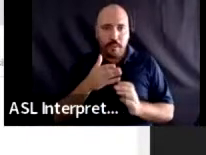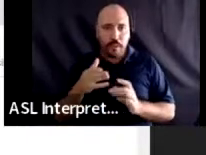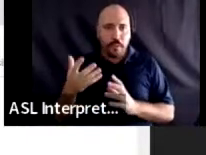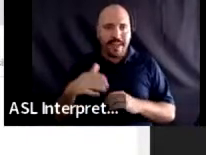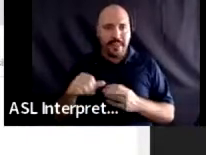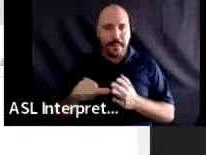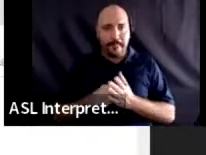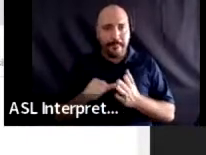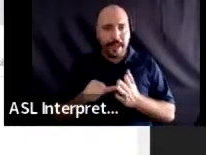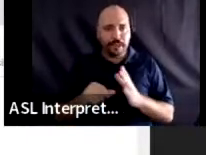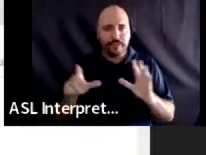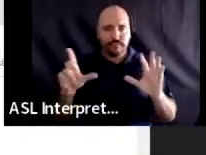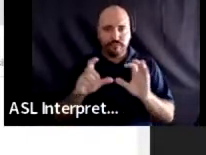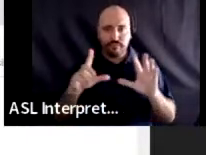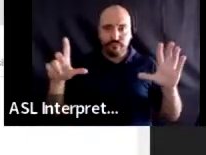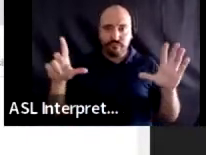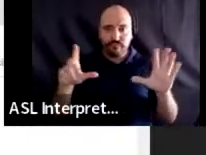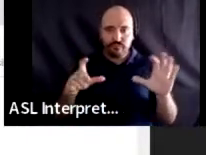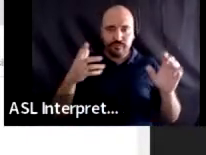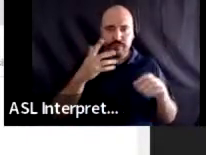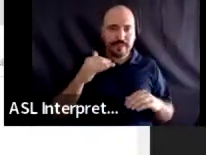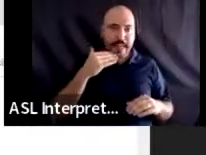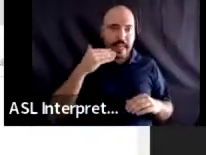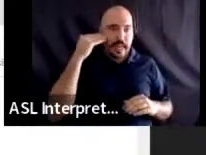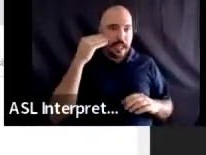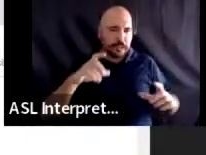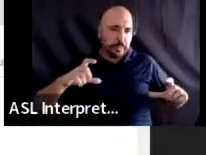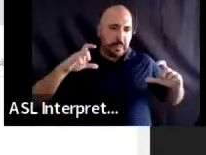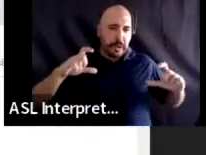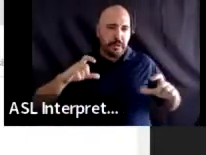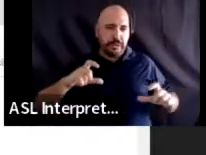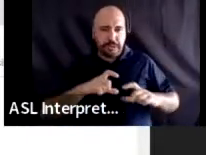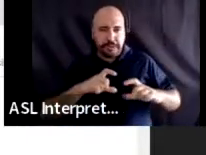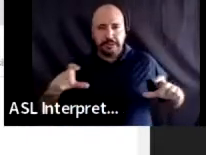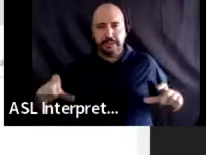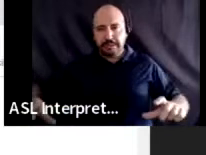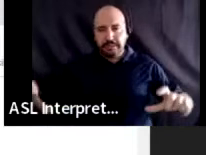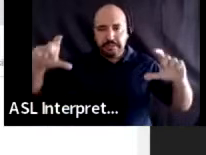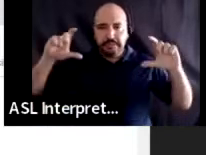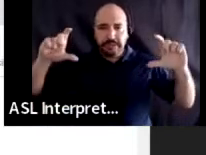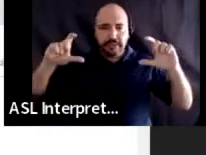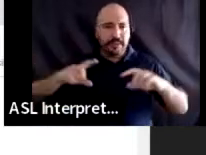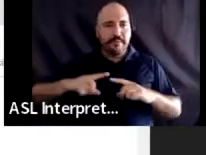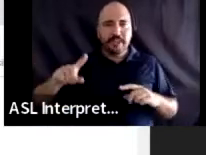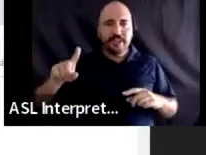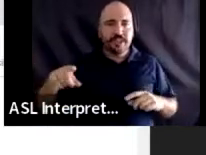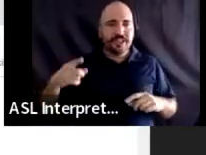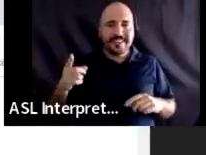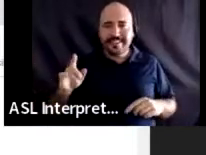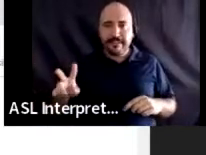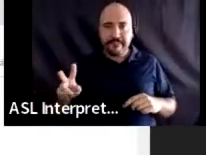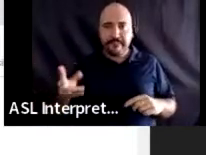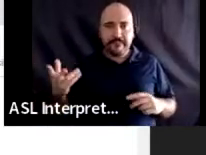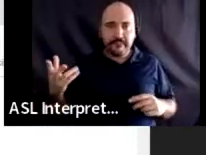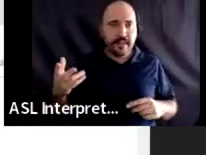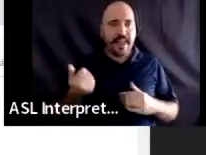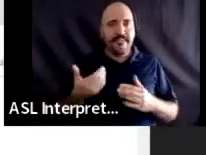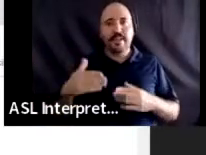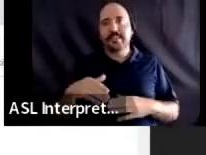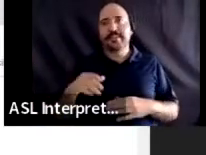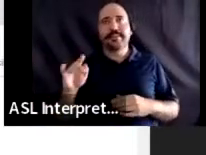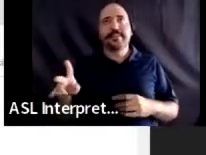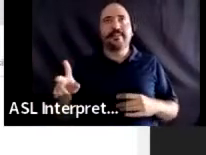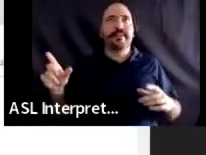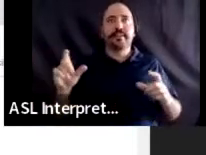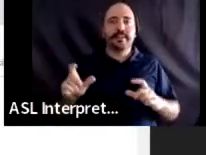page. It looks like a heading. It's bold. It's bigger than the other text, but it's just in a div, and everything's in a div. That's,